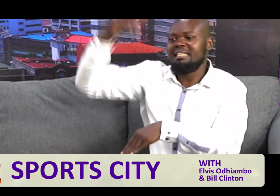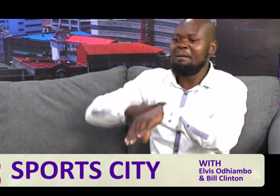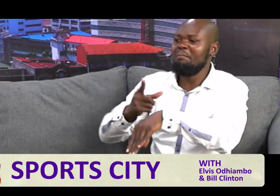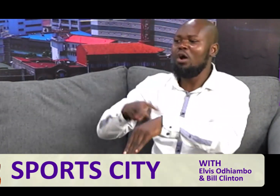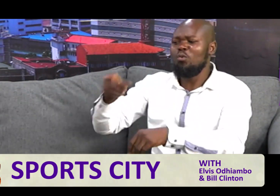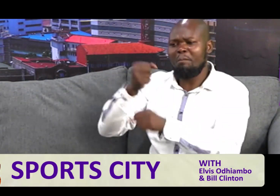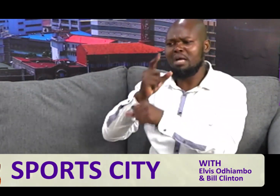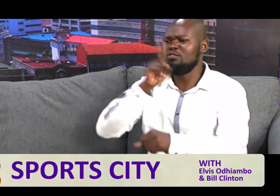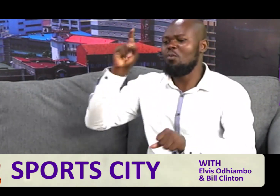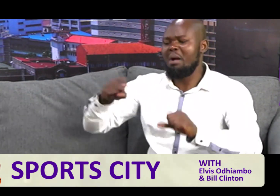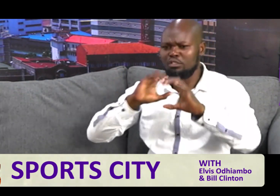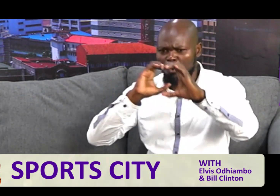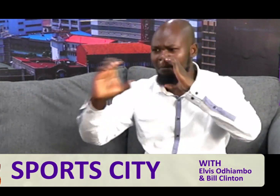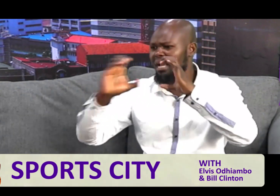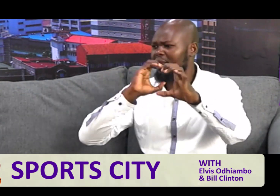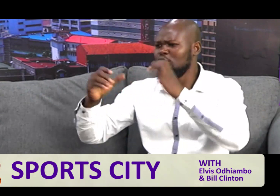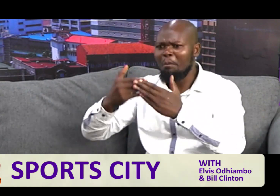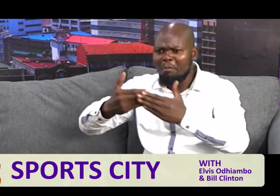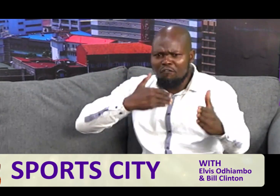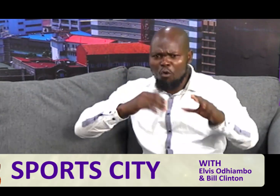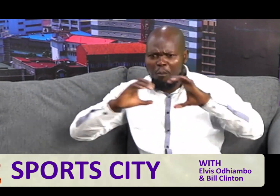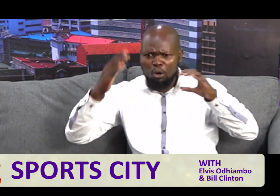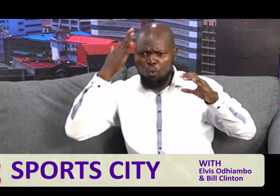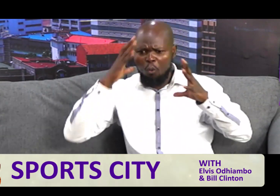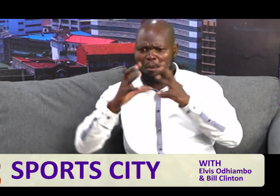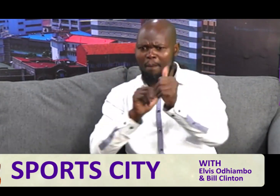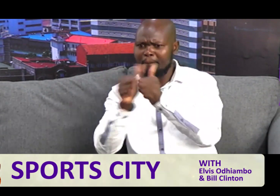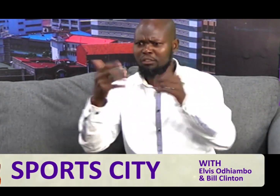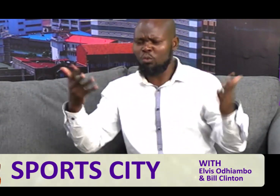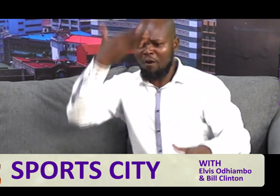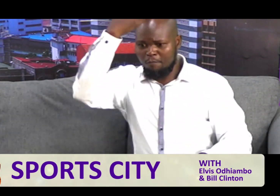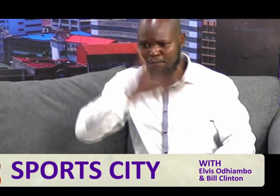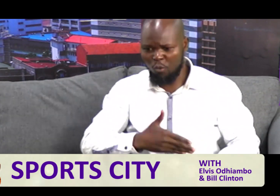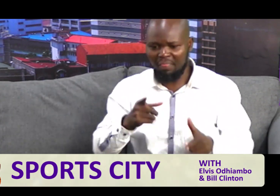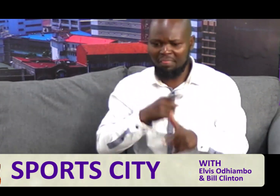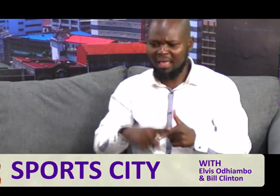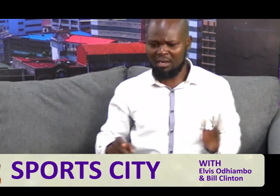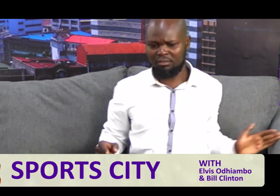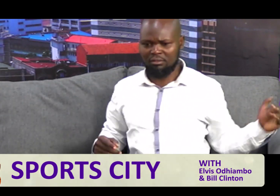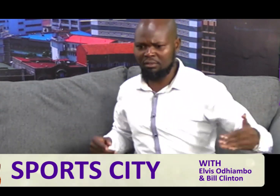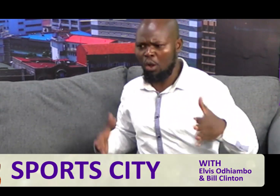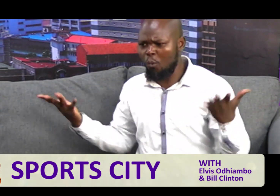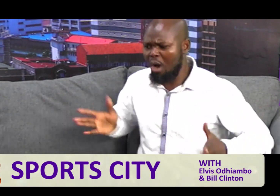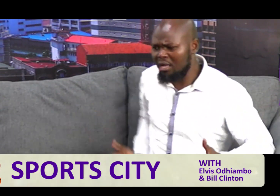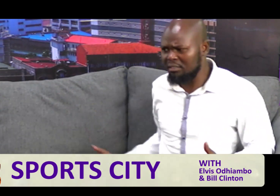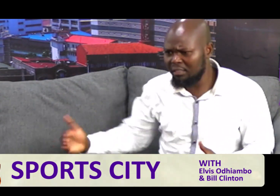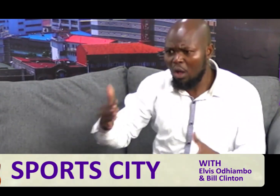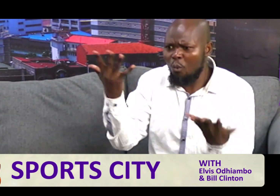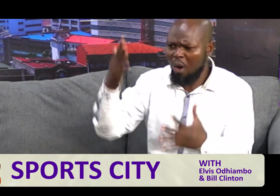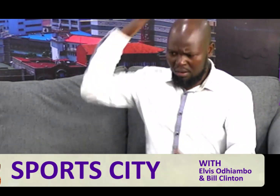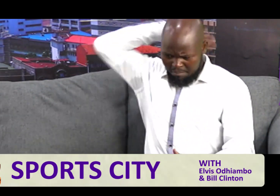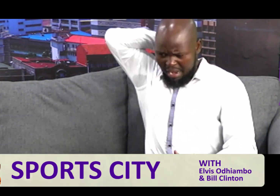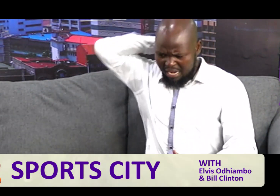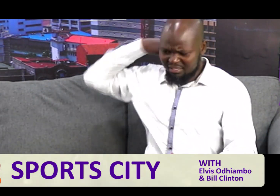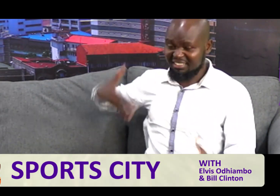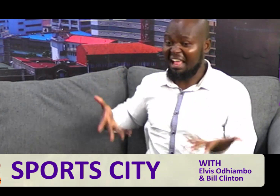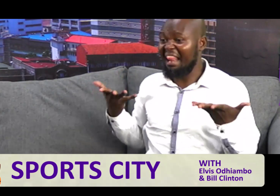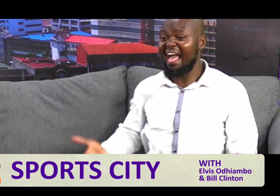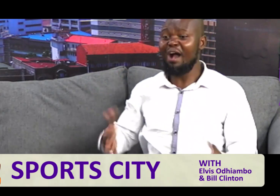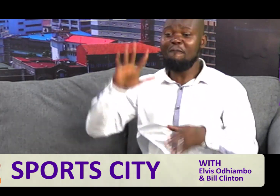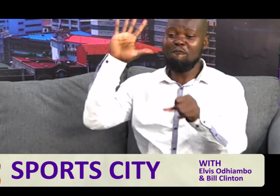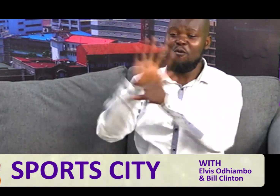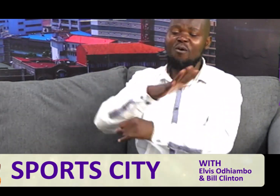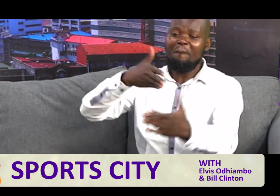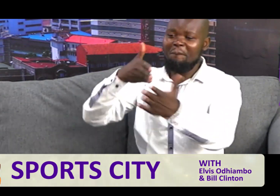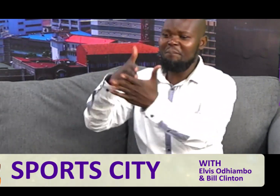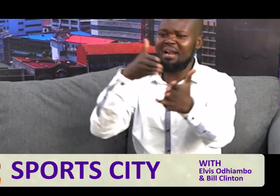So I just feel that they weren't lucky, and I pray that they accept that defeat and they come in the next time Right. while